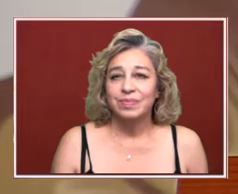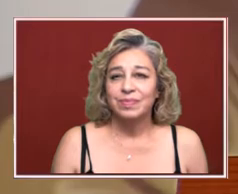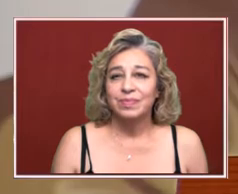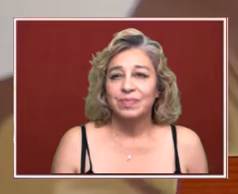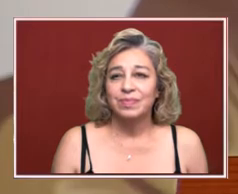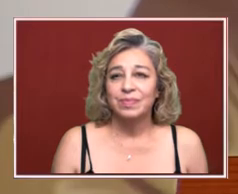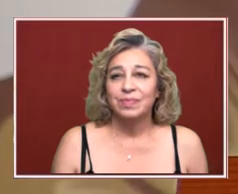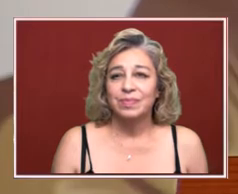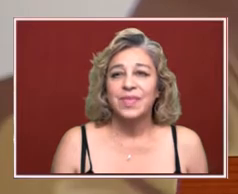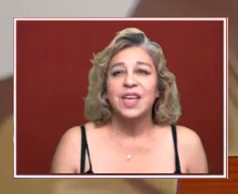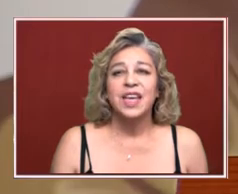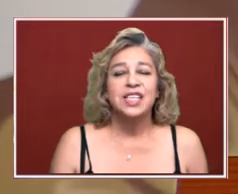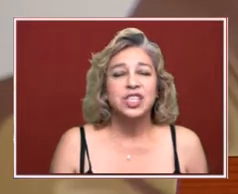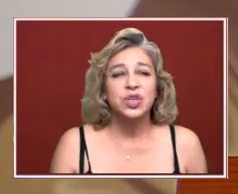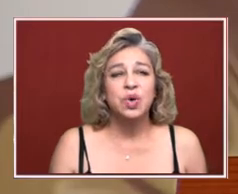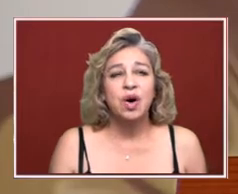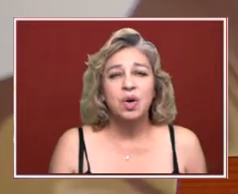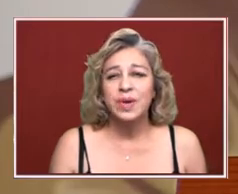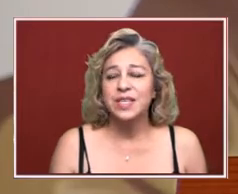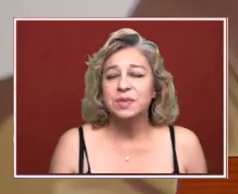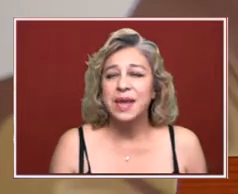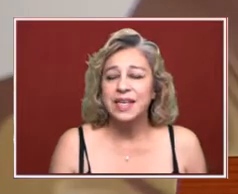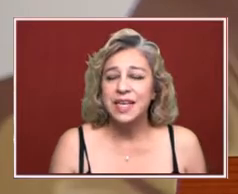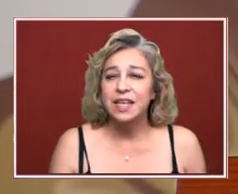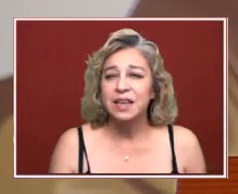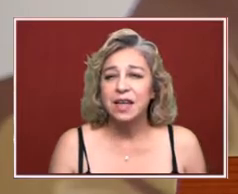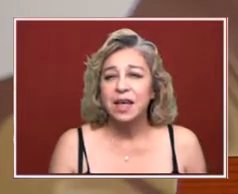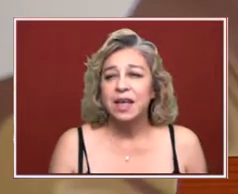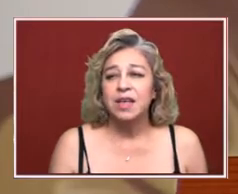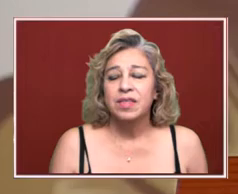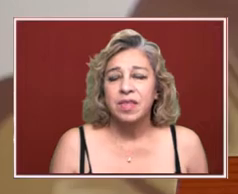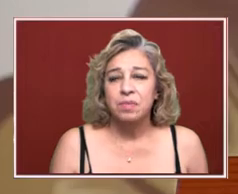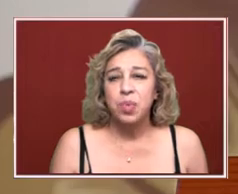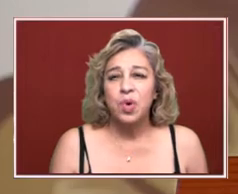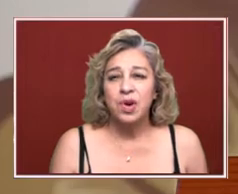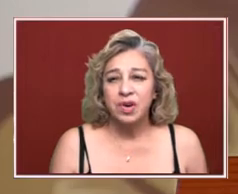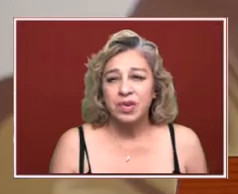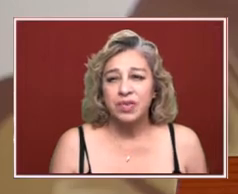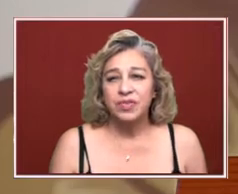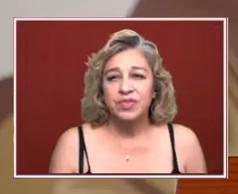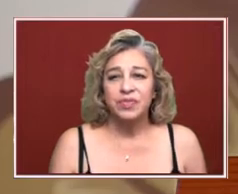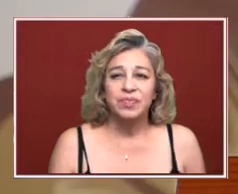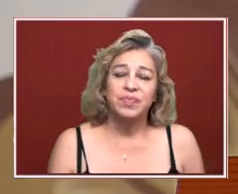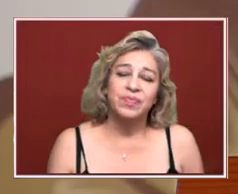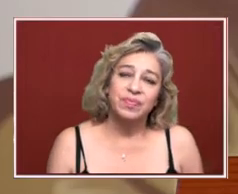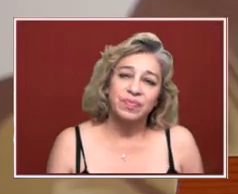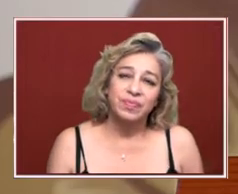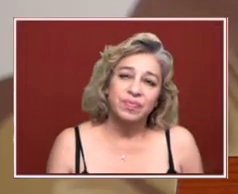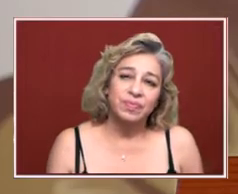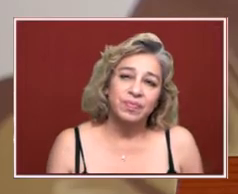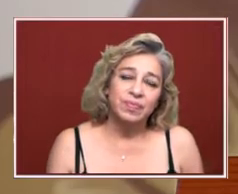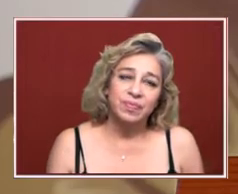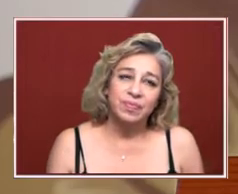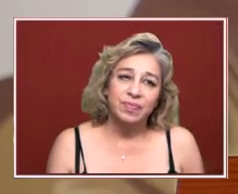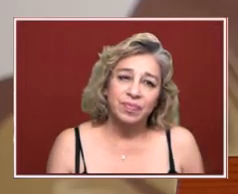frontera, is to always maintain the border